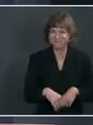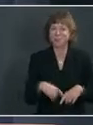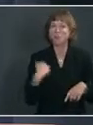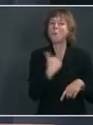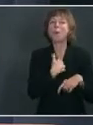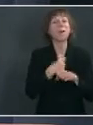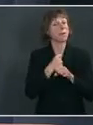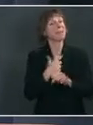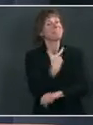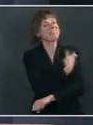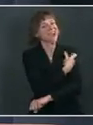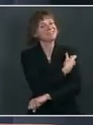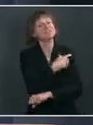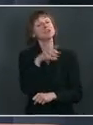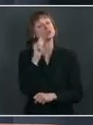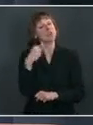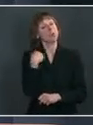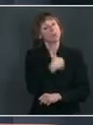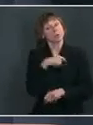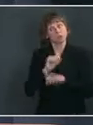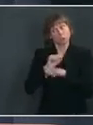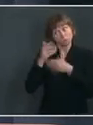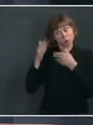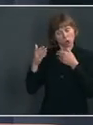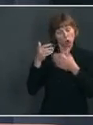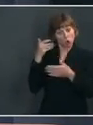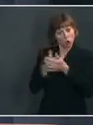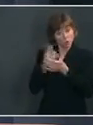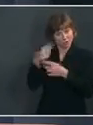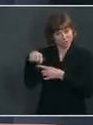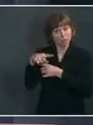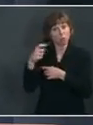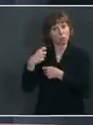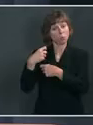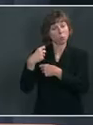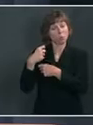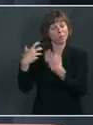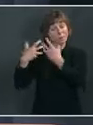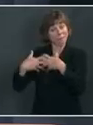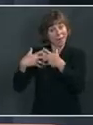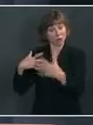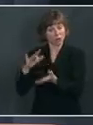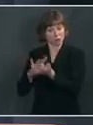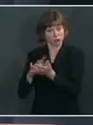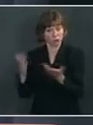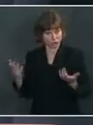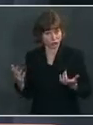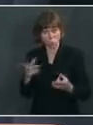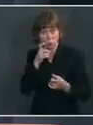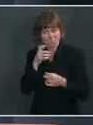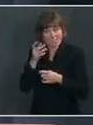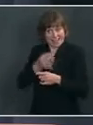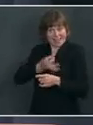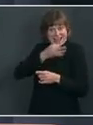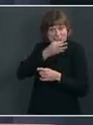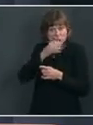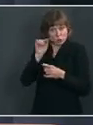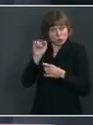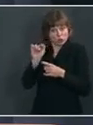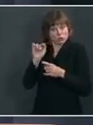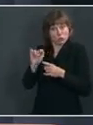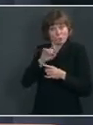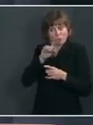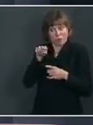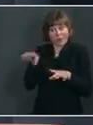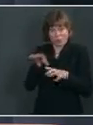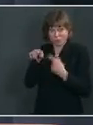We want to work very closely with the manufacturers and the companies that are the experts on producing these to ensure they can do exactly that.